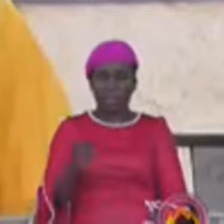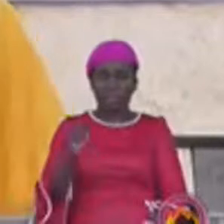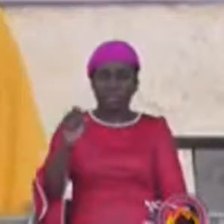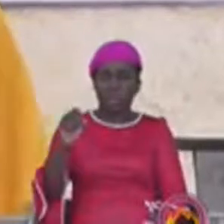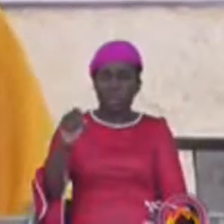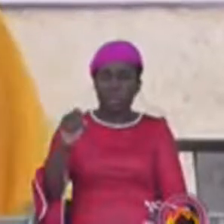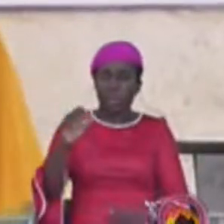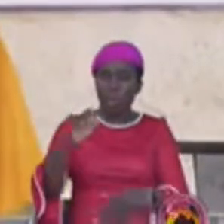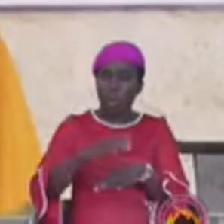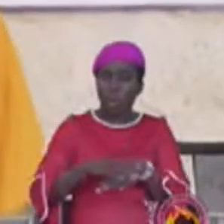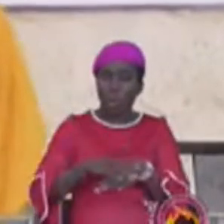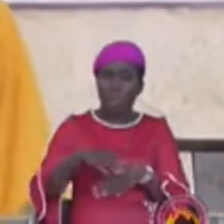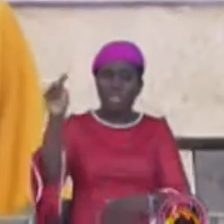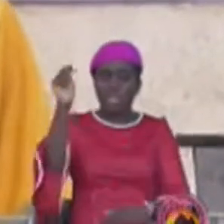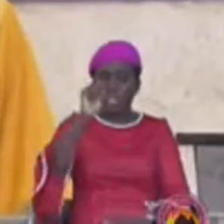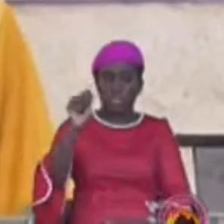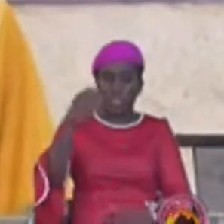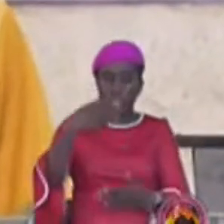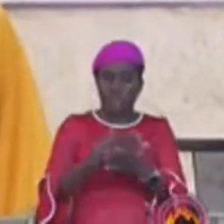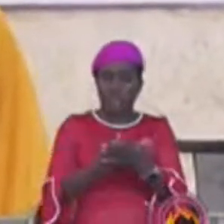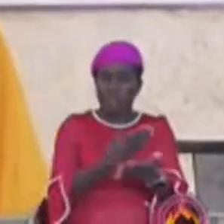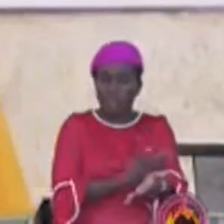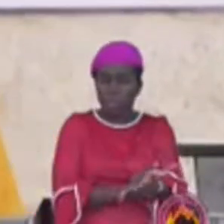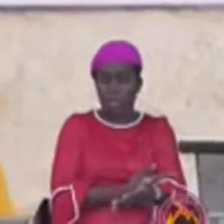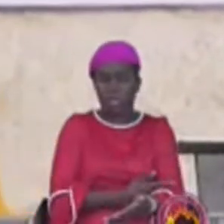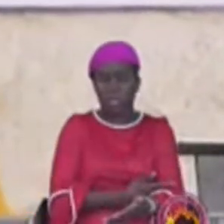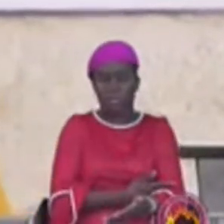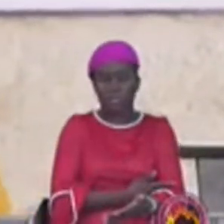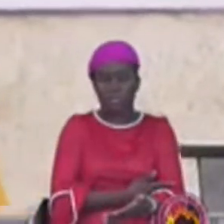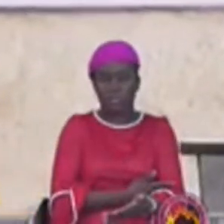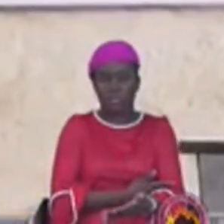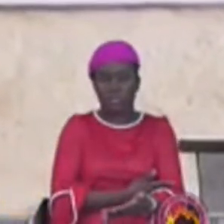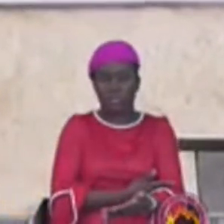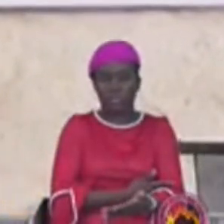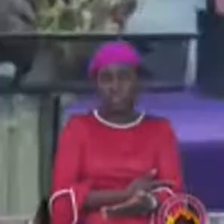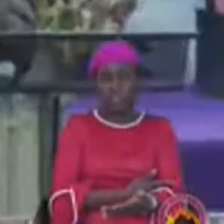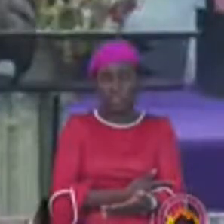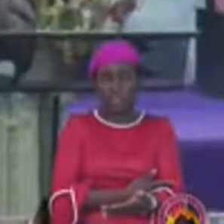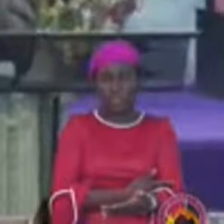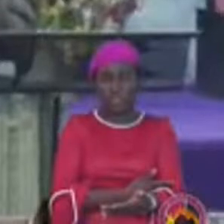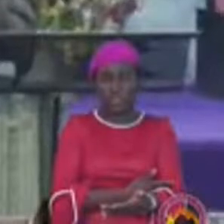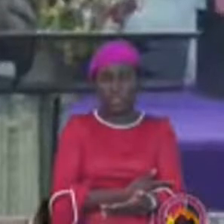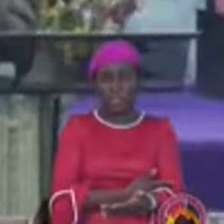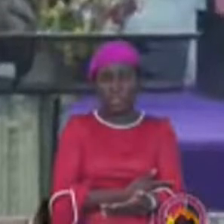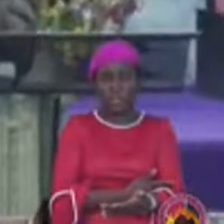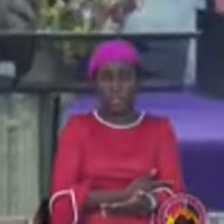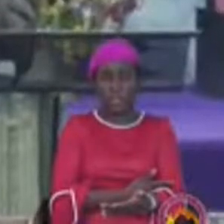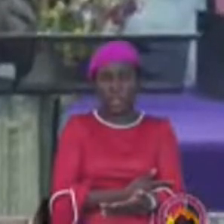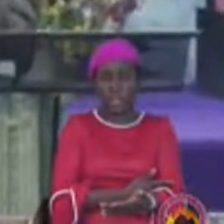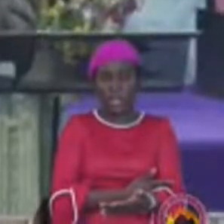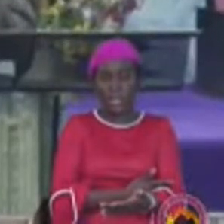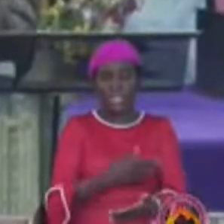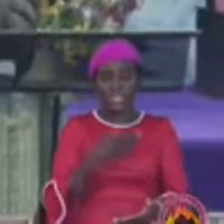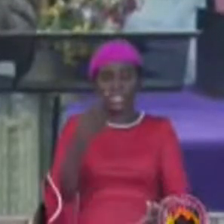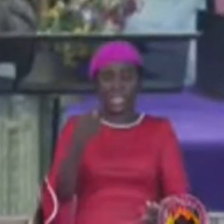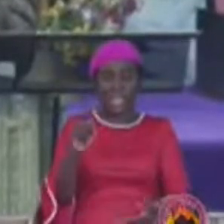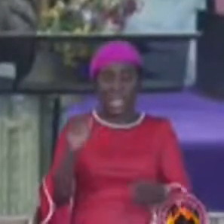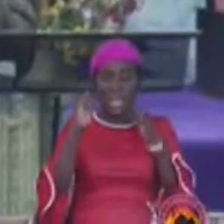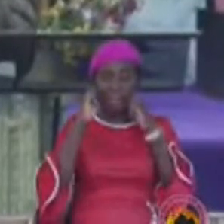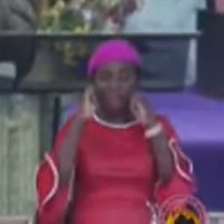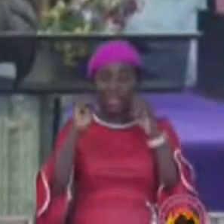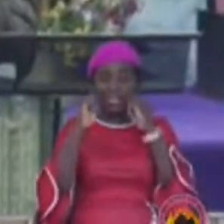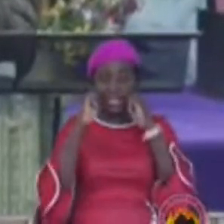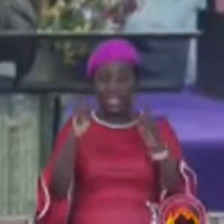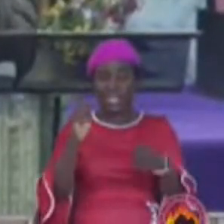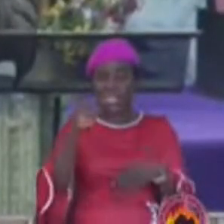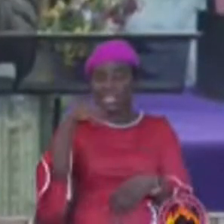aro Tuesday kini o wu ma open yen evangelist yen ki lo so o bi evangelist yen je ko ye mi pe olohun ni o